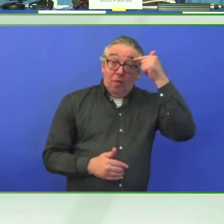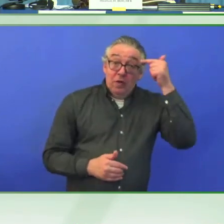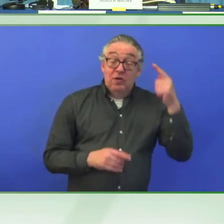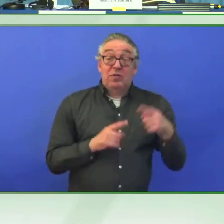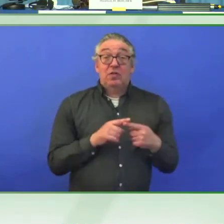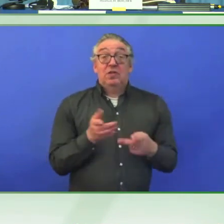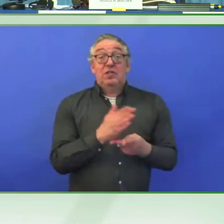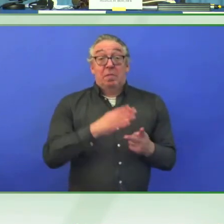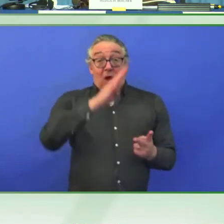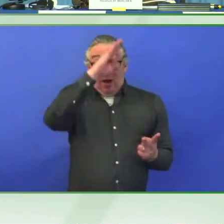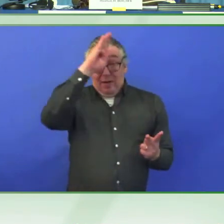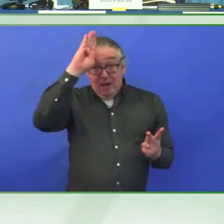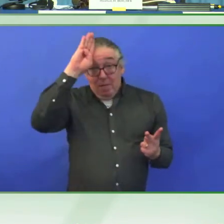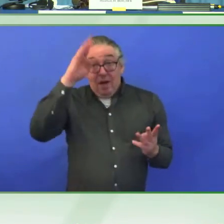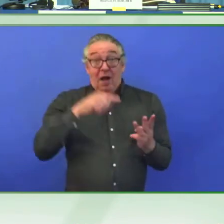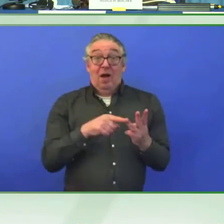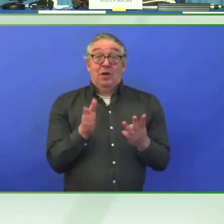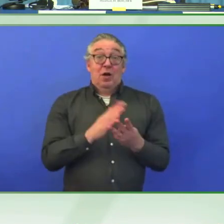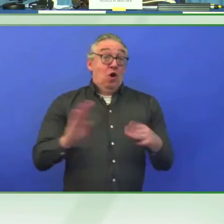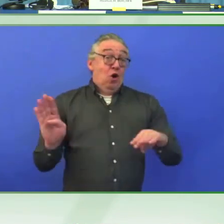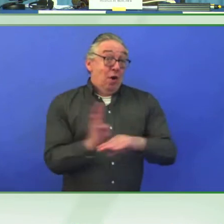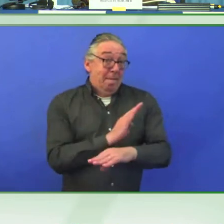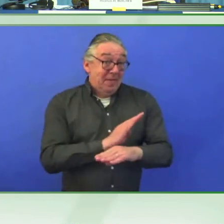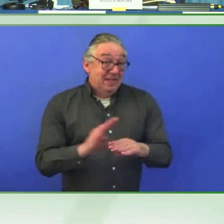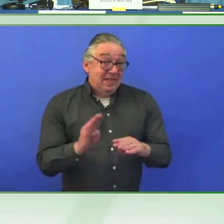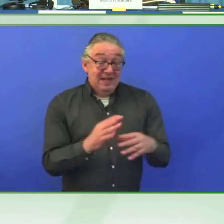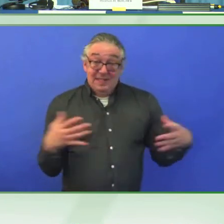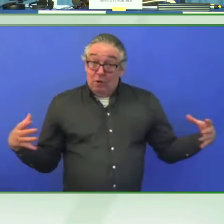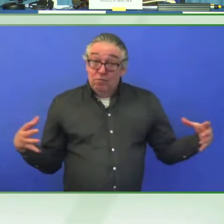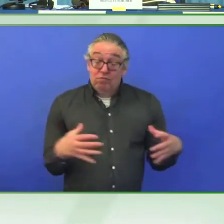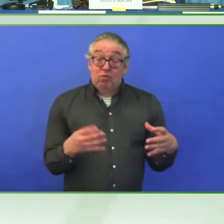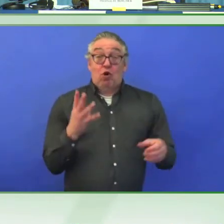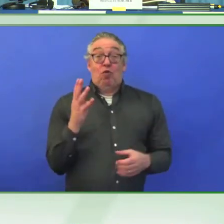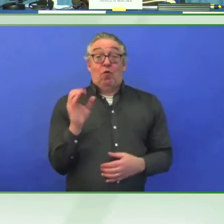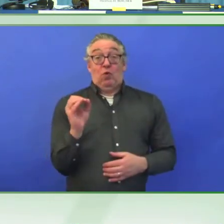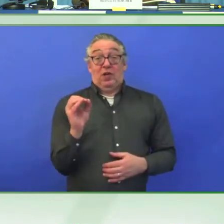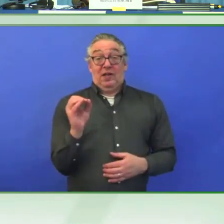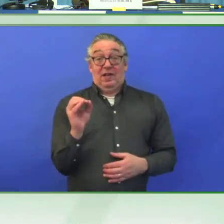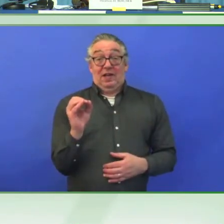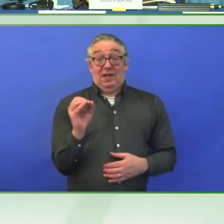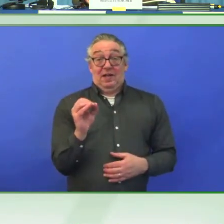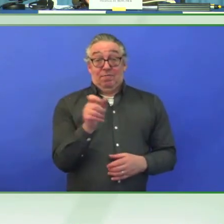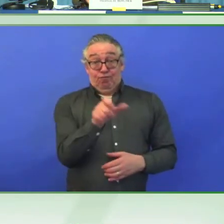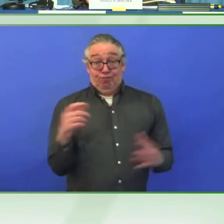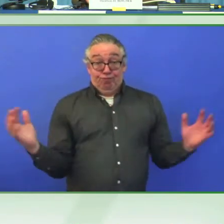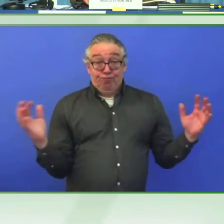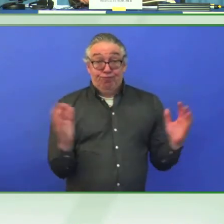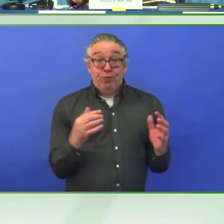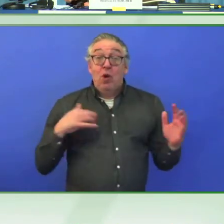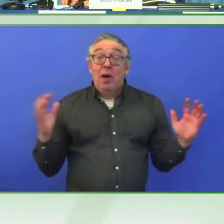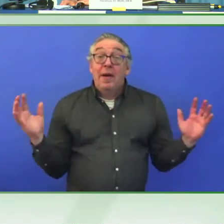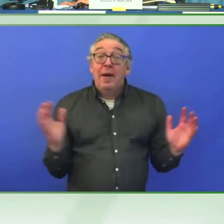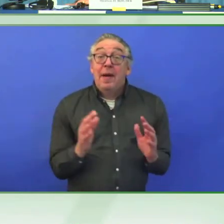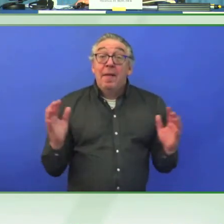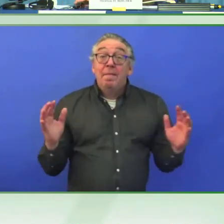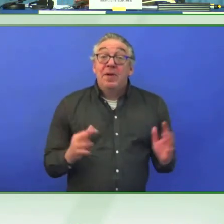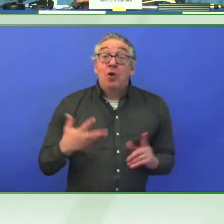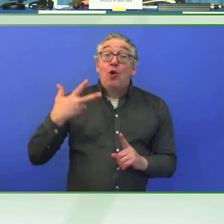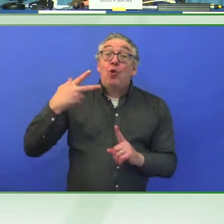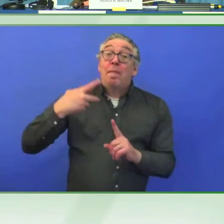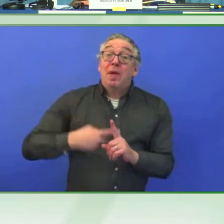And the thing is, we have a quarterly meeting where we look at what have we achieved as individuals and